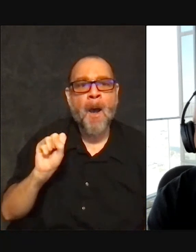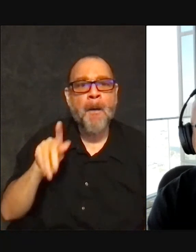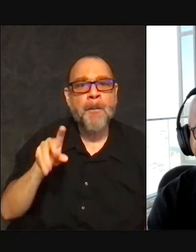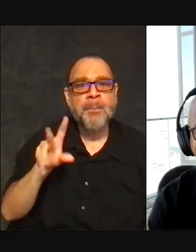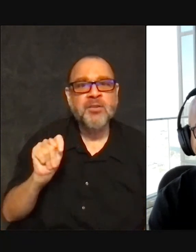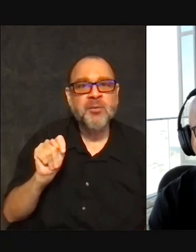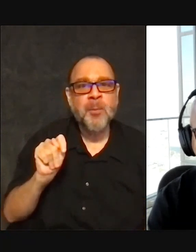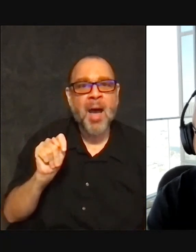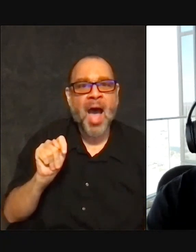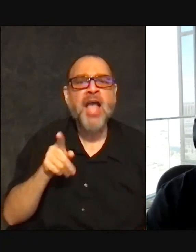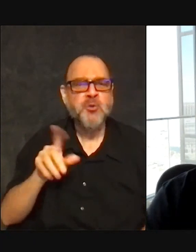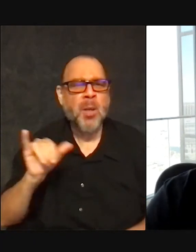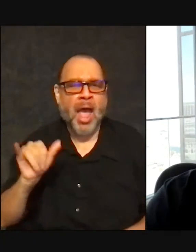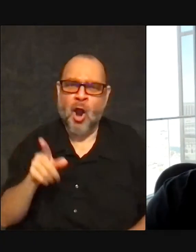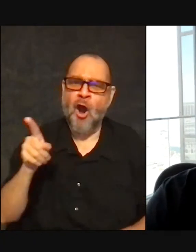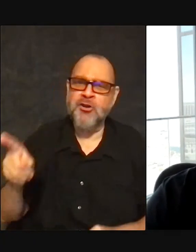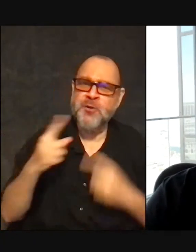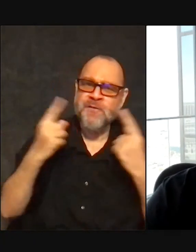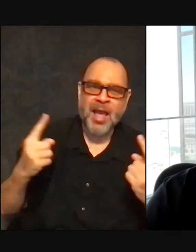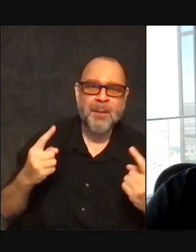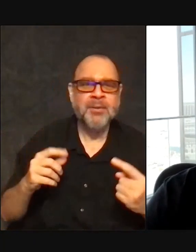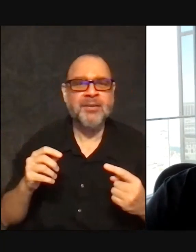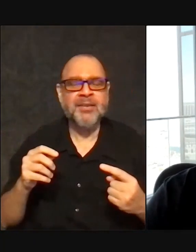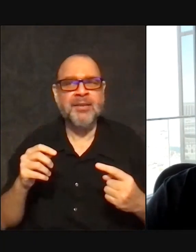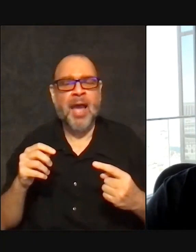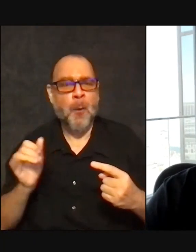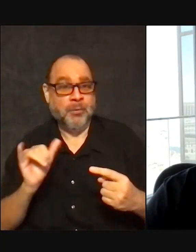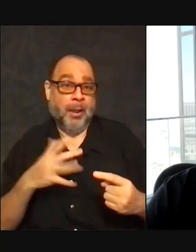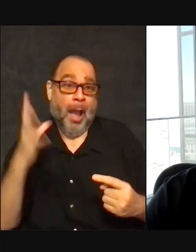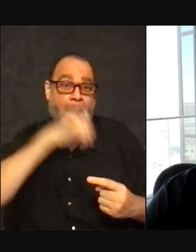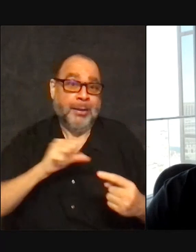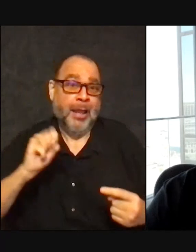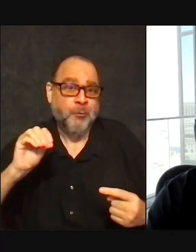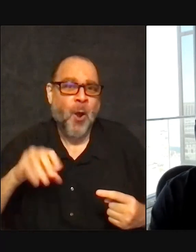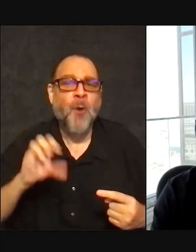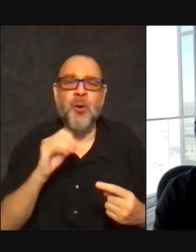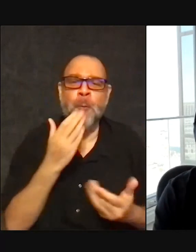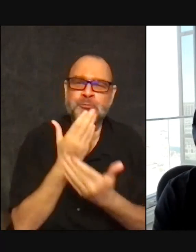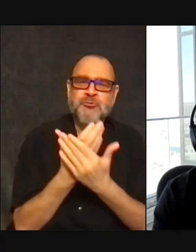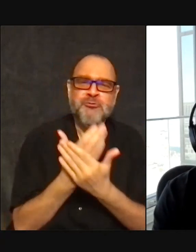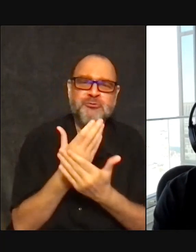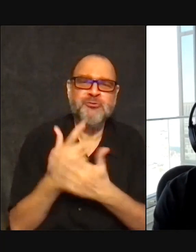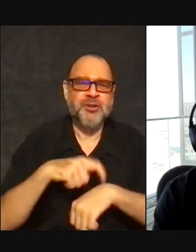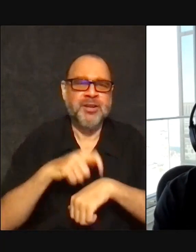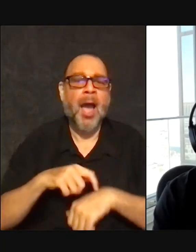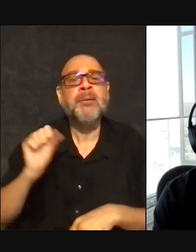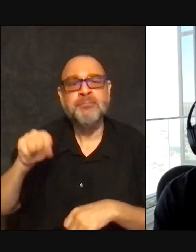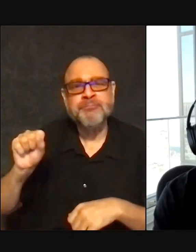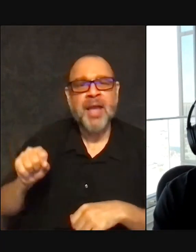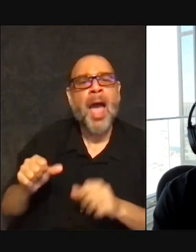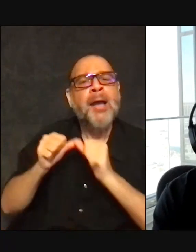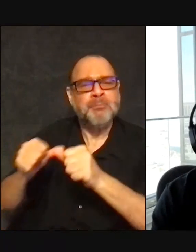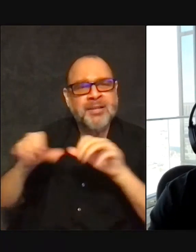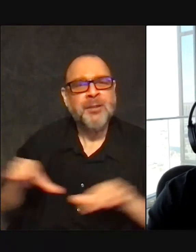guess so. Good times. All right, man. Well, I appreciate it. Keep doing your Twitter Spaces, and I'll